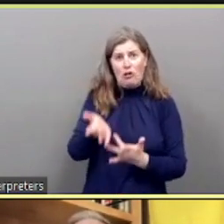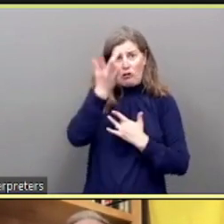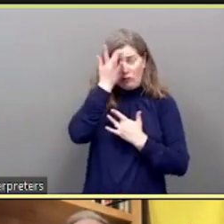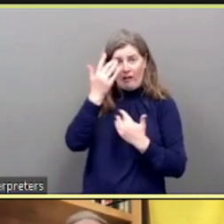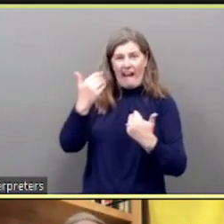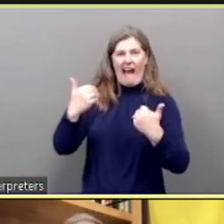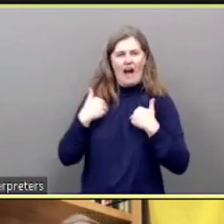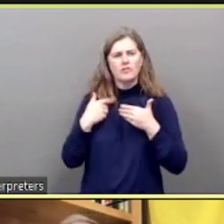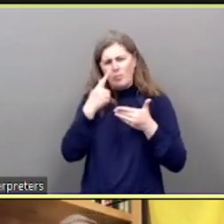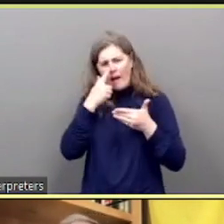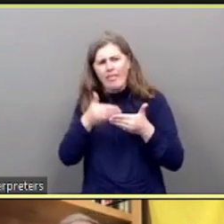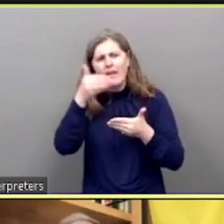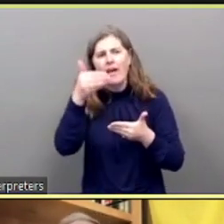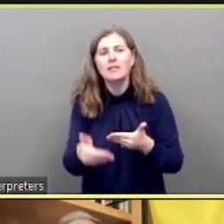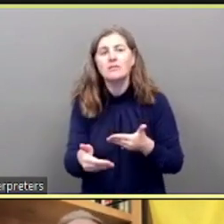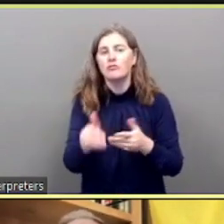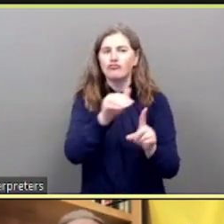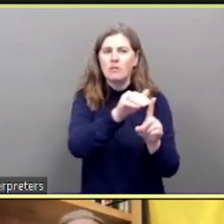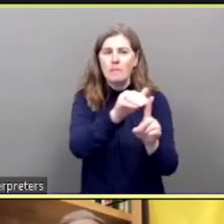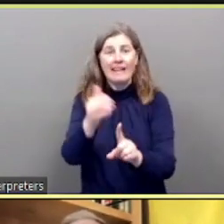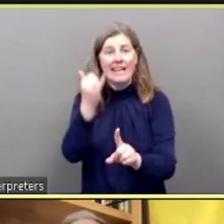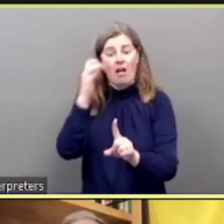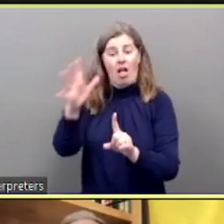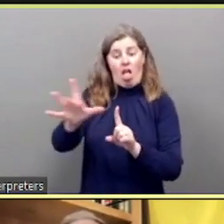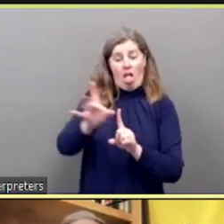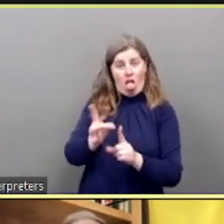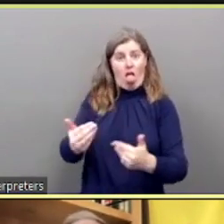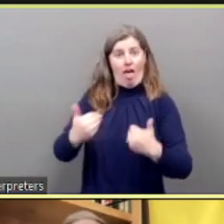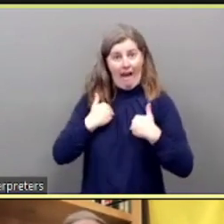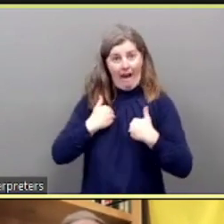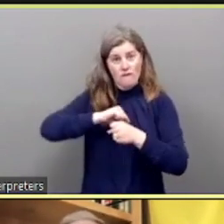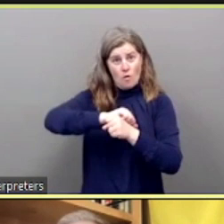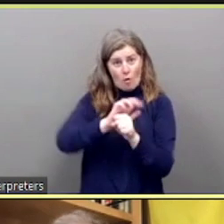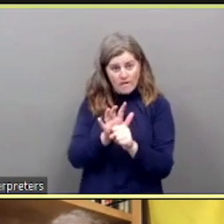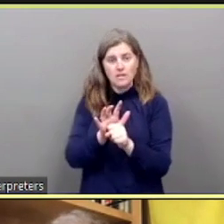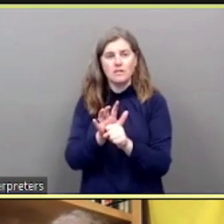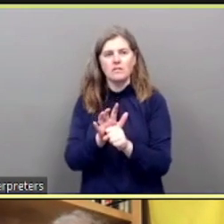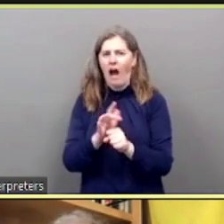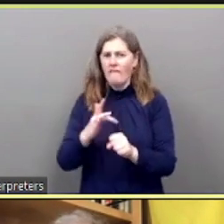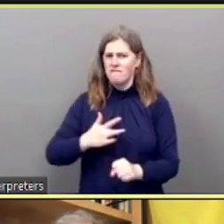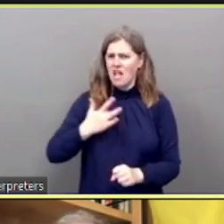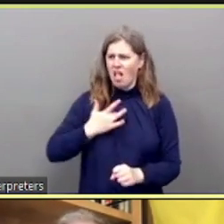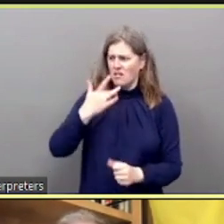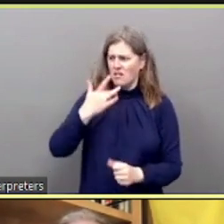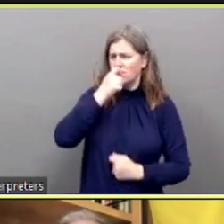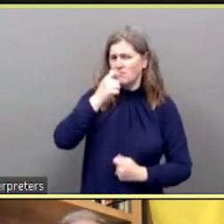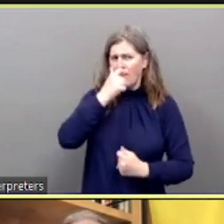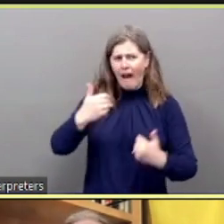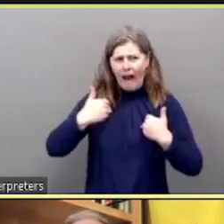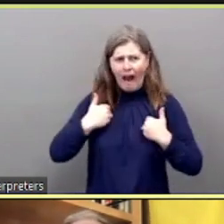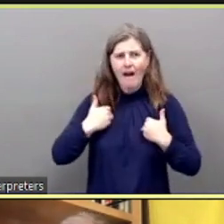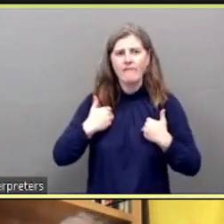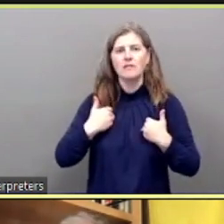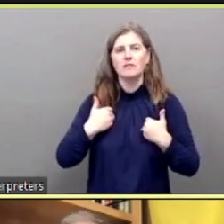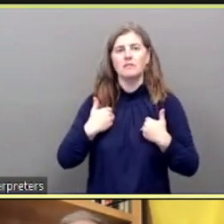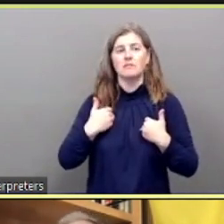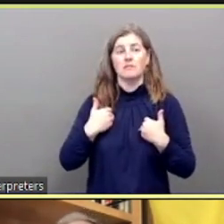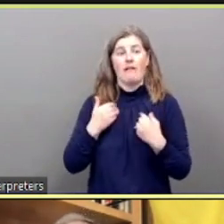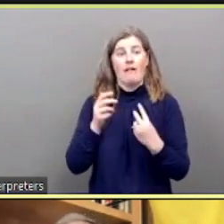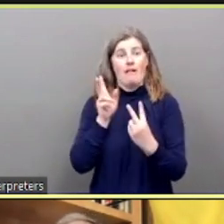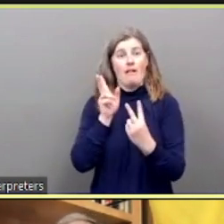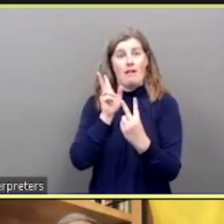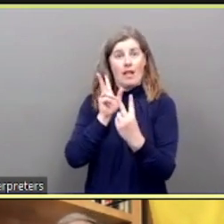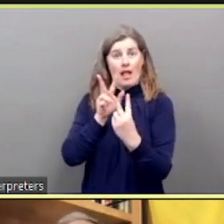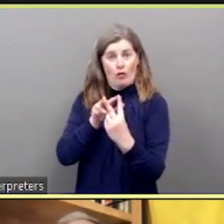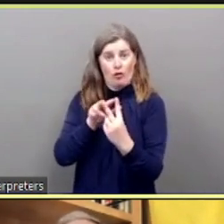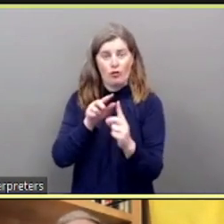next slide. Just a reminder, you're COVID positive and you have symptoms, and then either